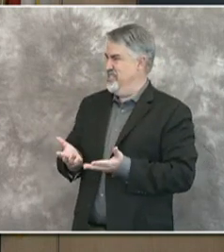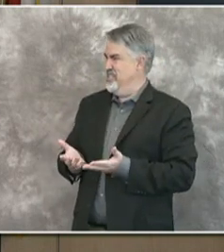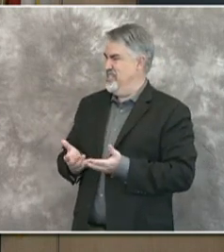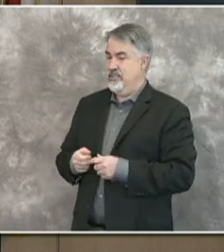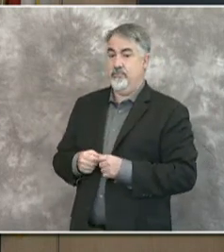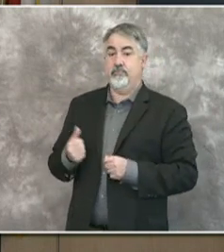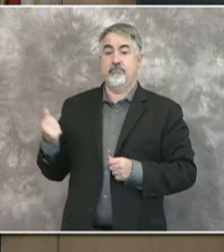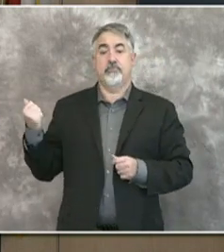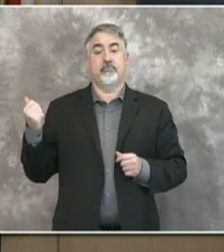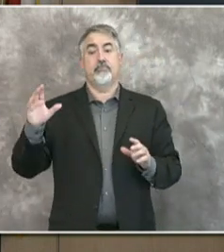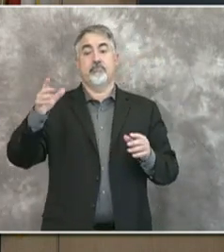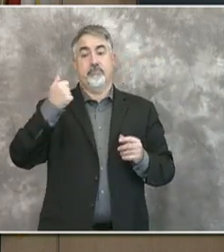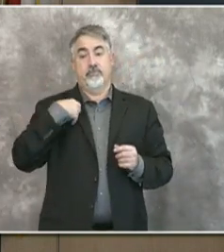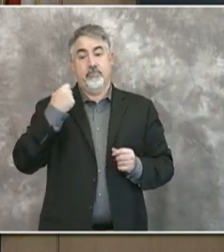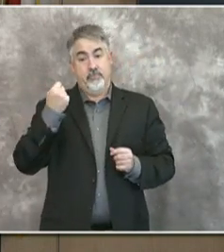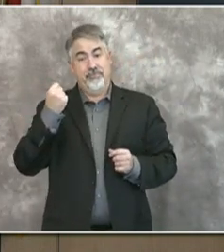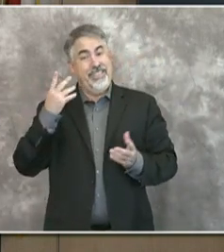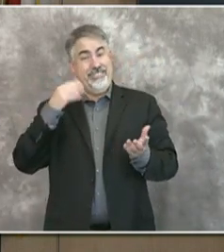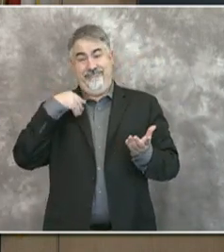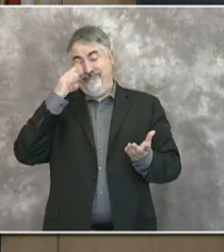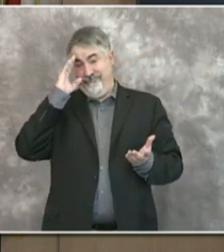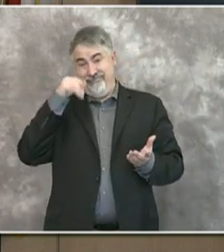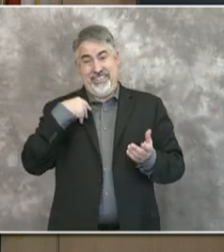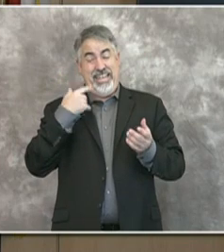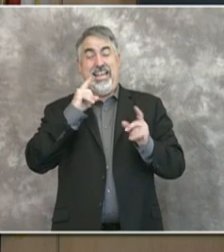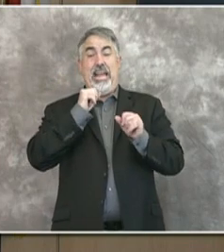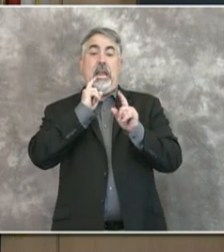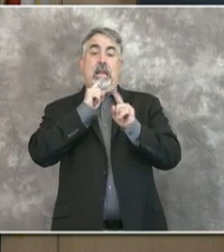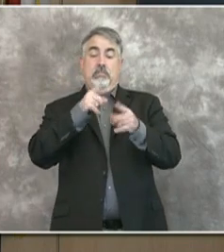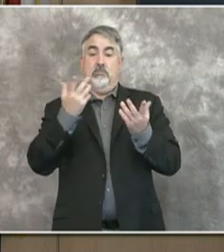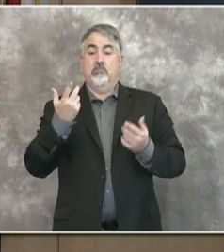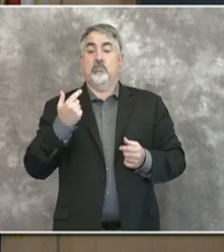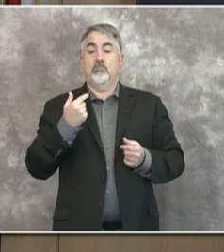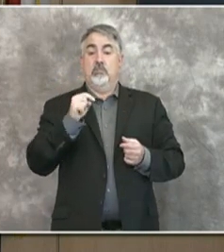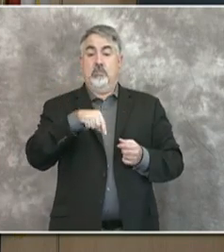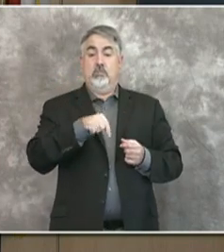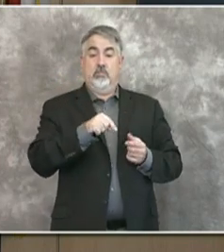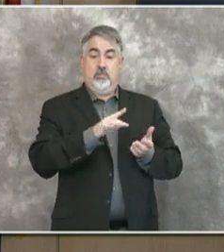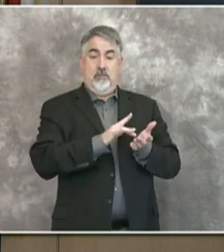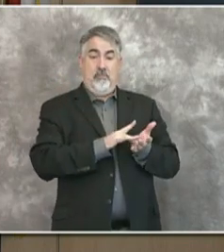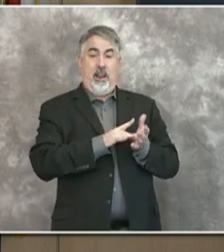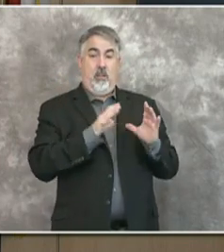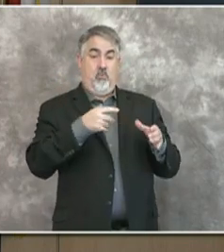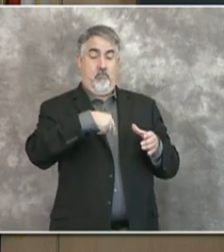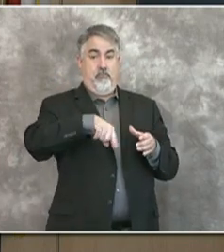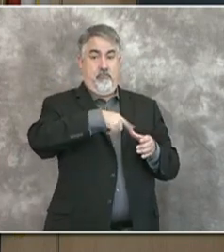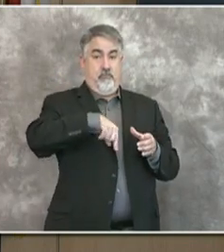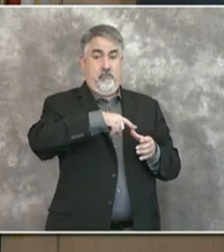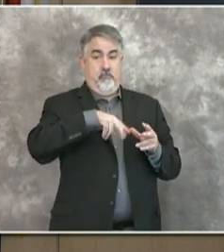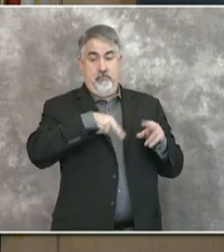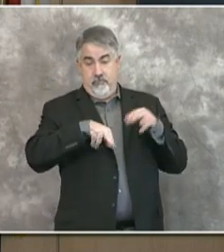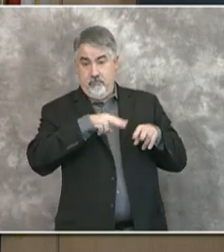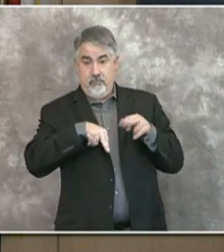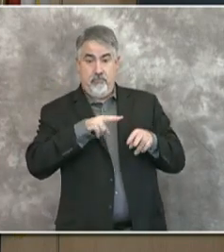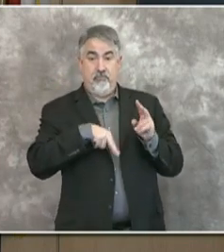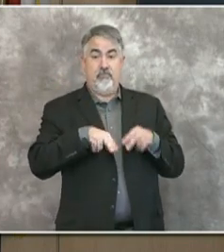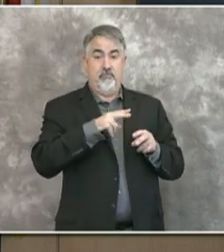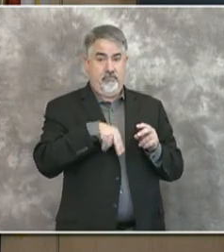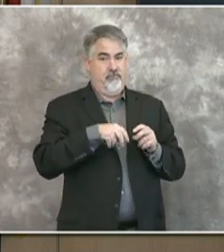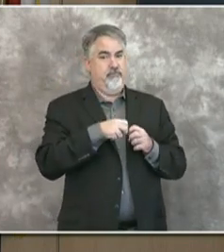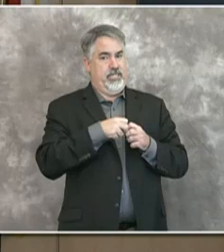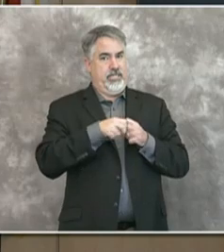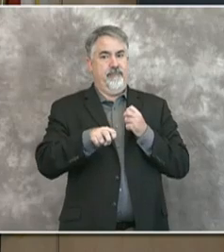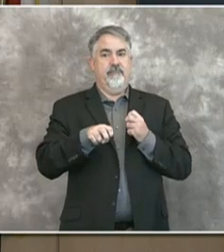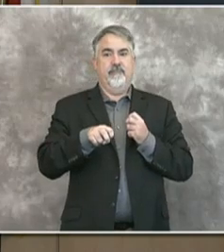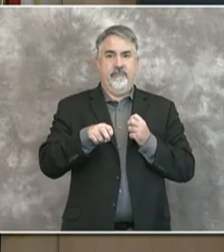think really all I can do is address what's happening medically, and I can tell you that it will be very difficult for us to reach a goal